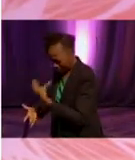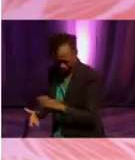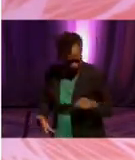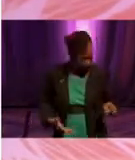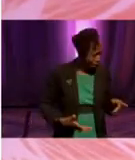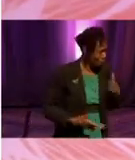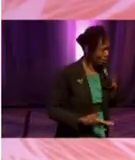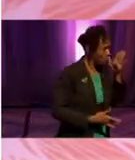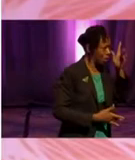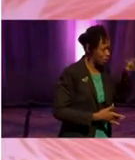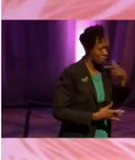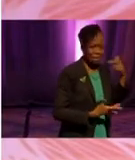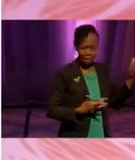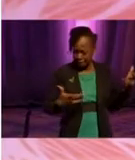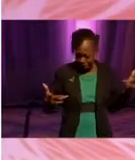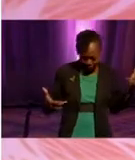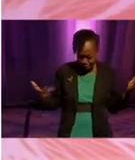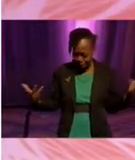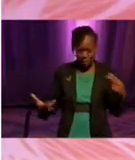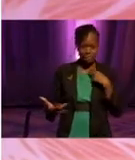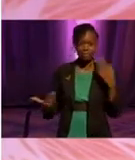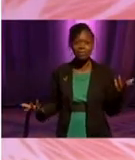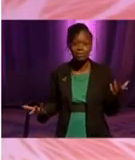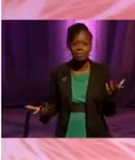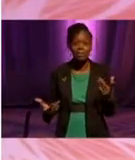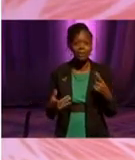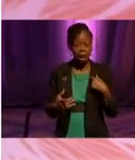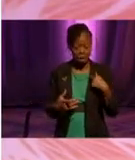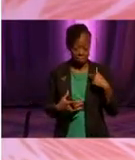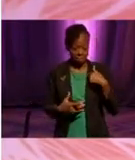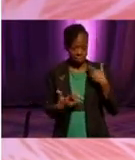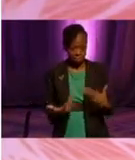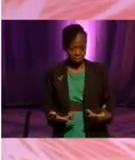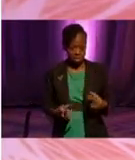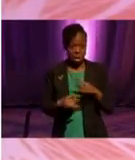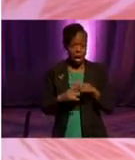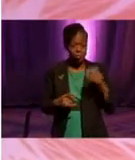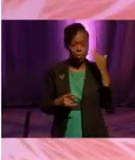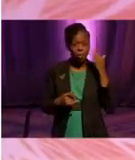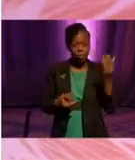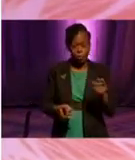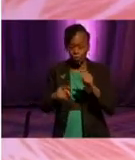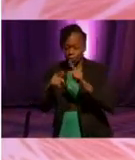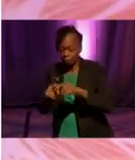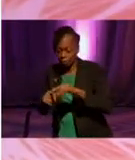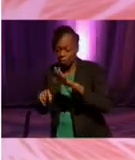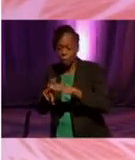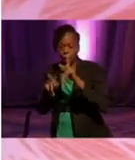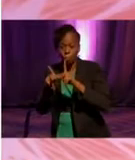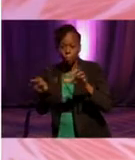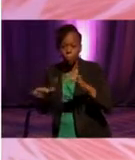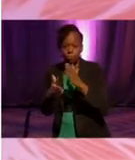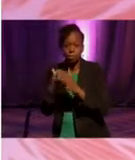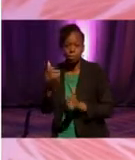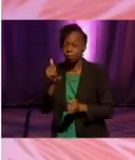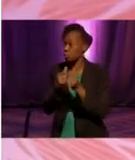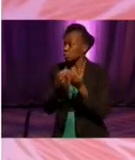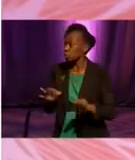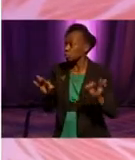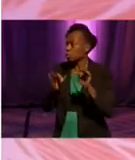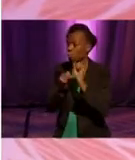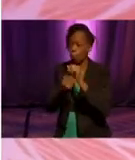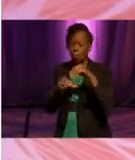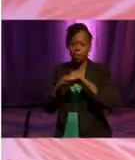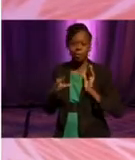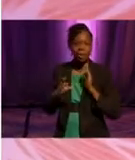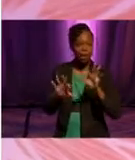We know that we are relying on people to do some of the most important work in our